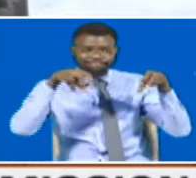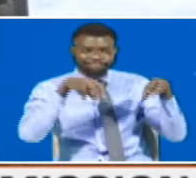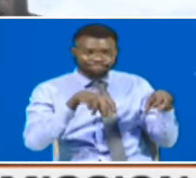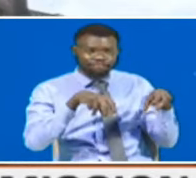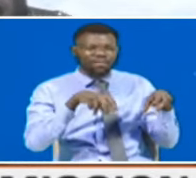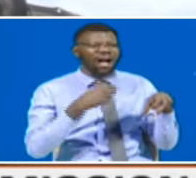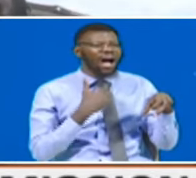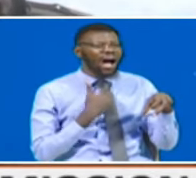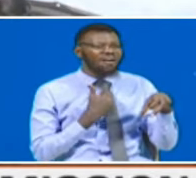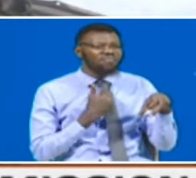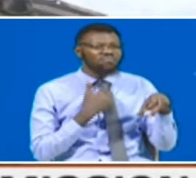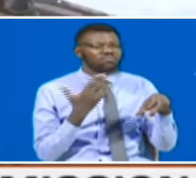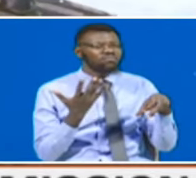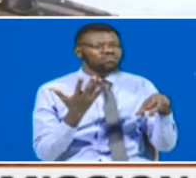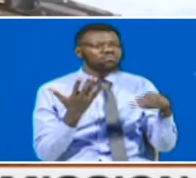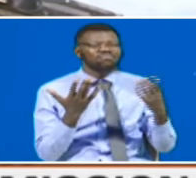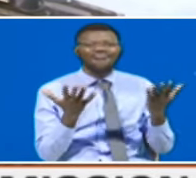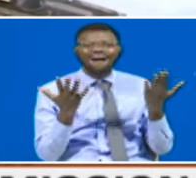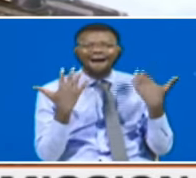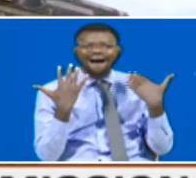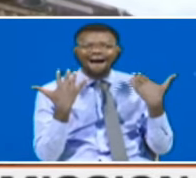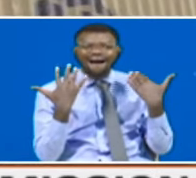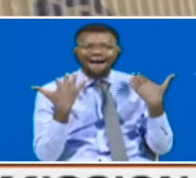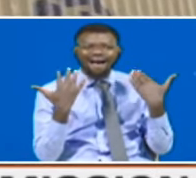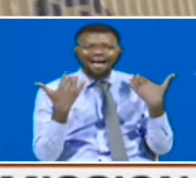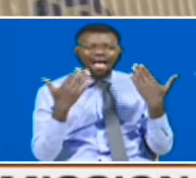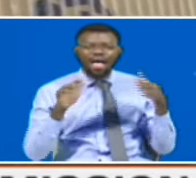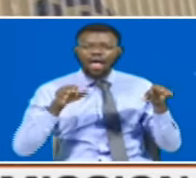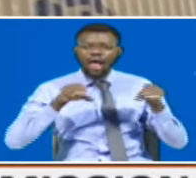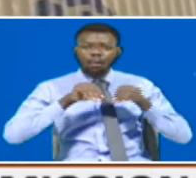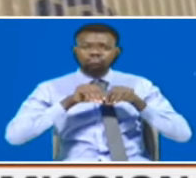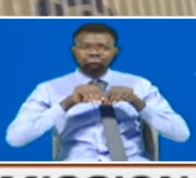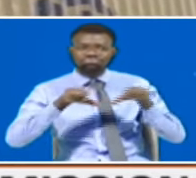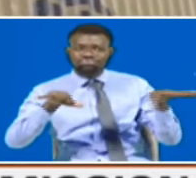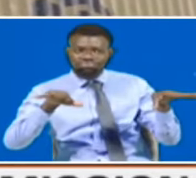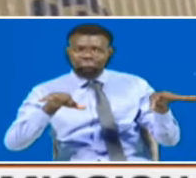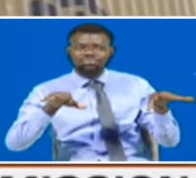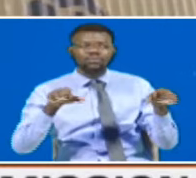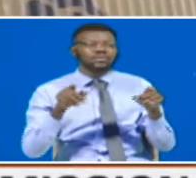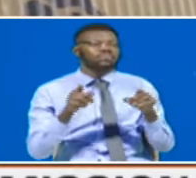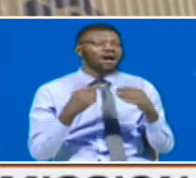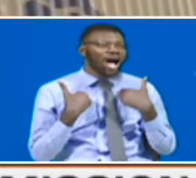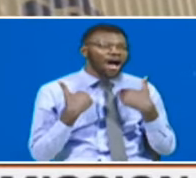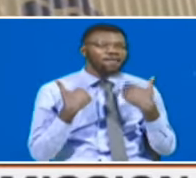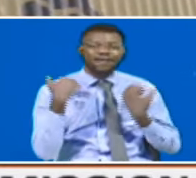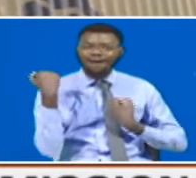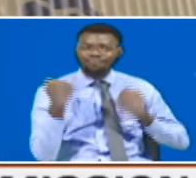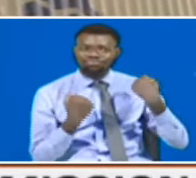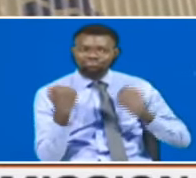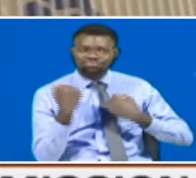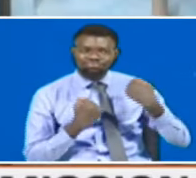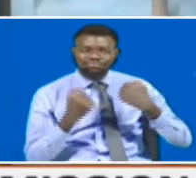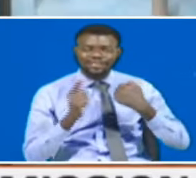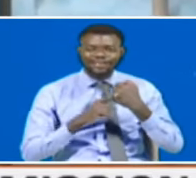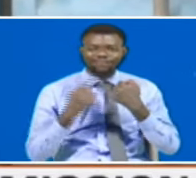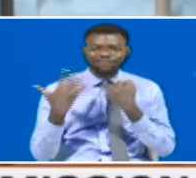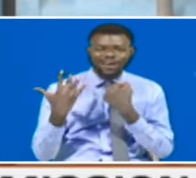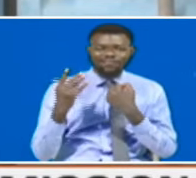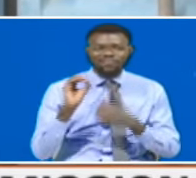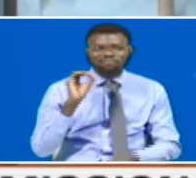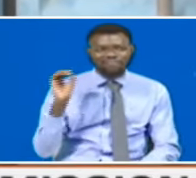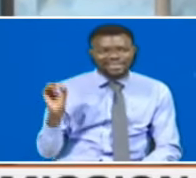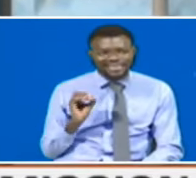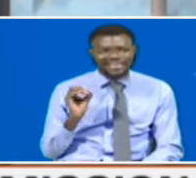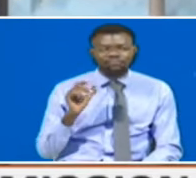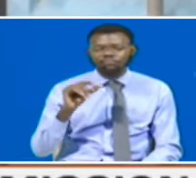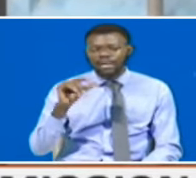gas emissions, majorly driven by trucks and vans that are responsible for 65% of freight emissions,